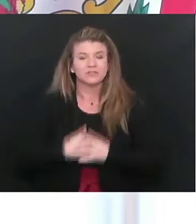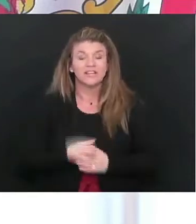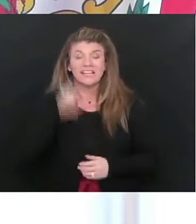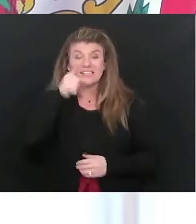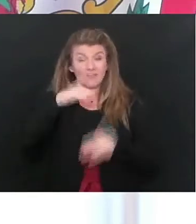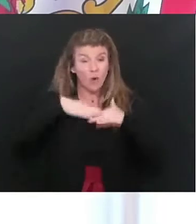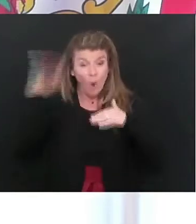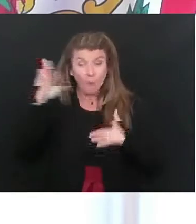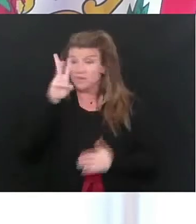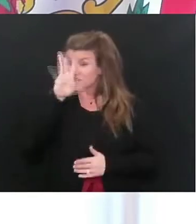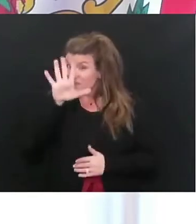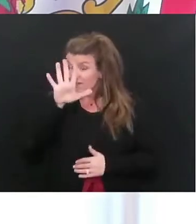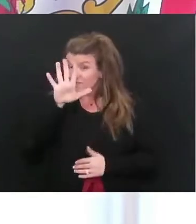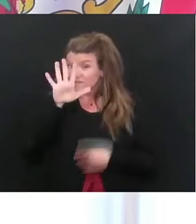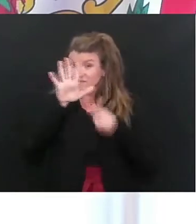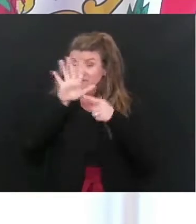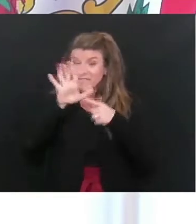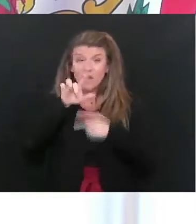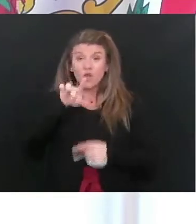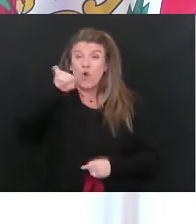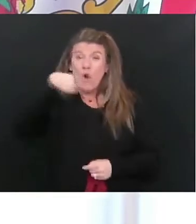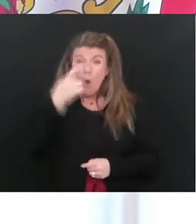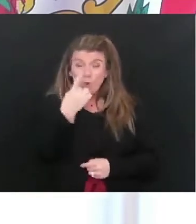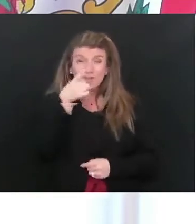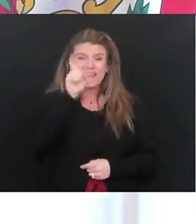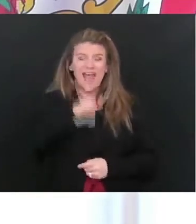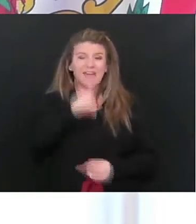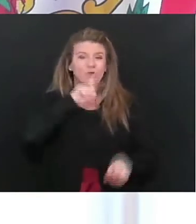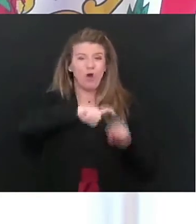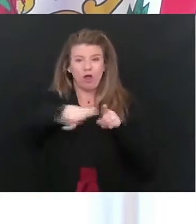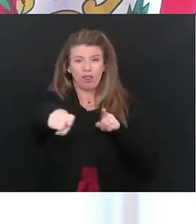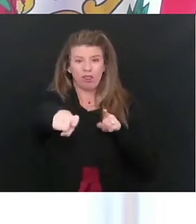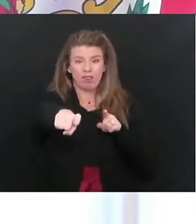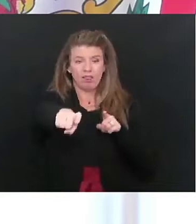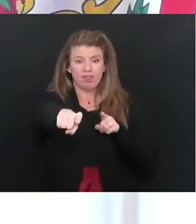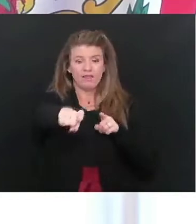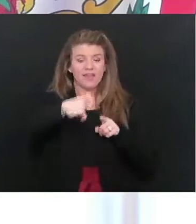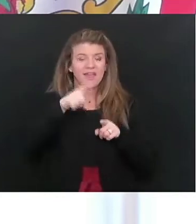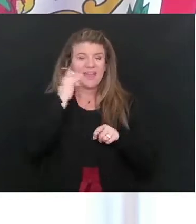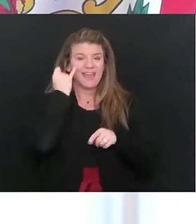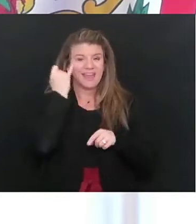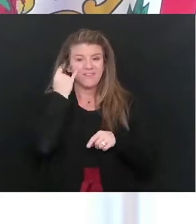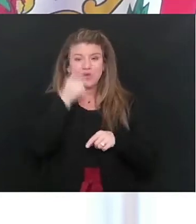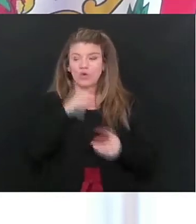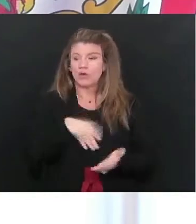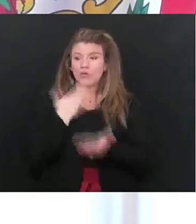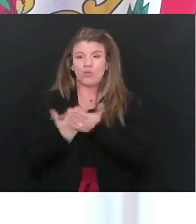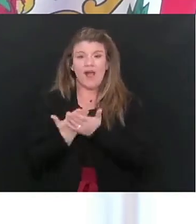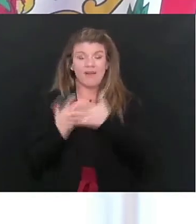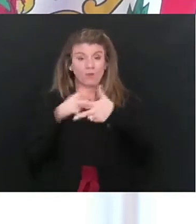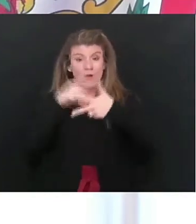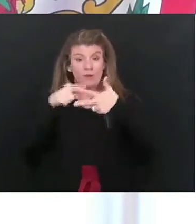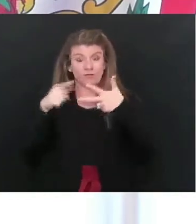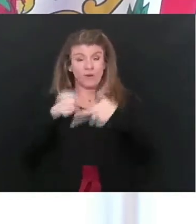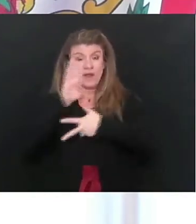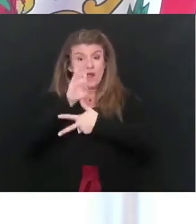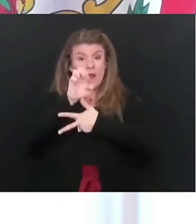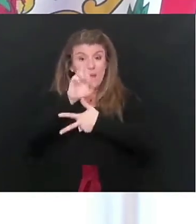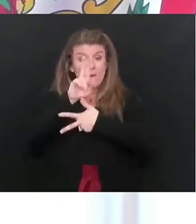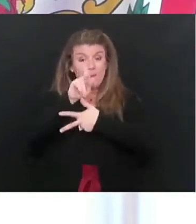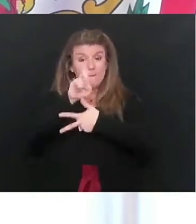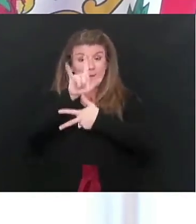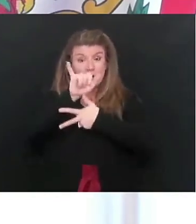over the age of 65, all you've got to do, if you can get to one of these facilities in Berkeley, Kanawha,